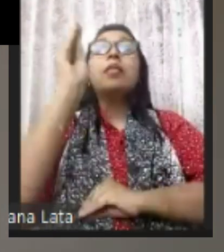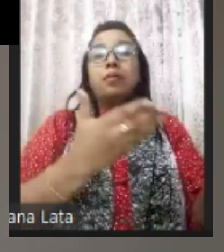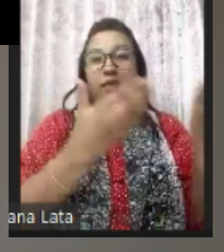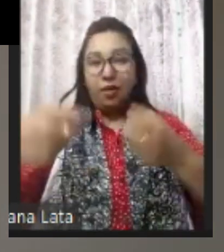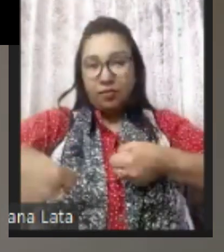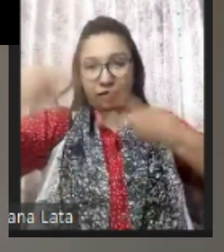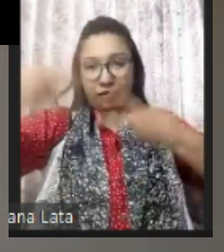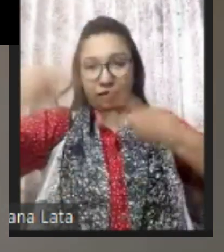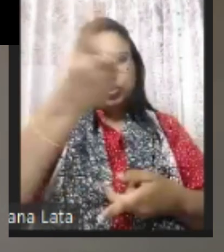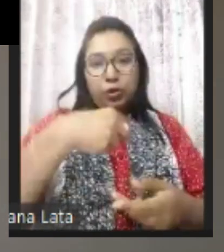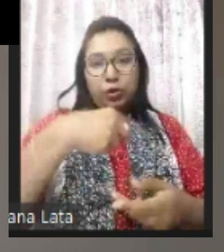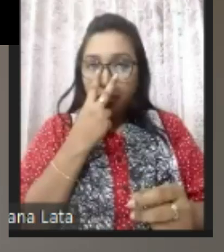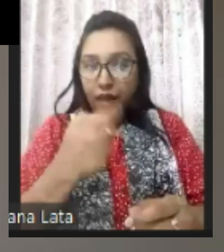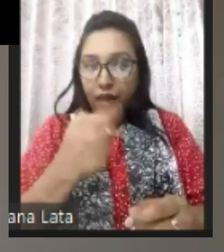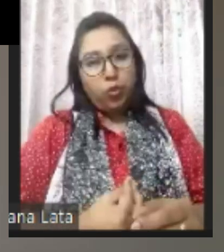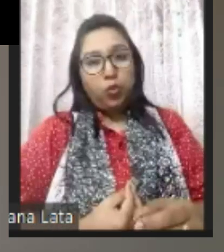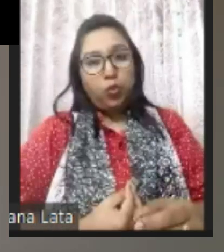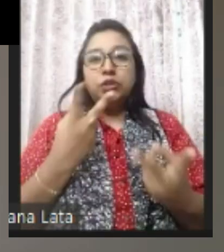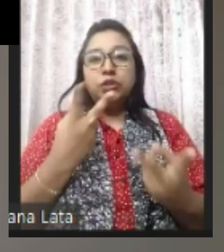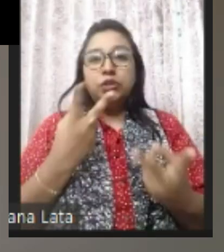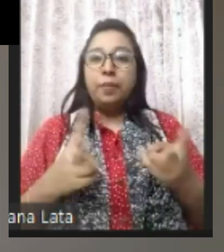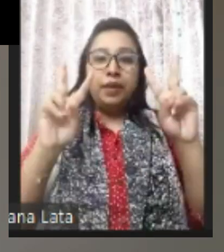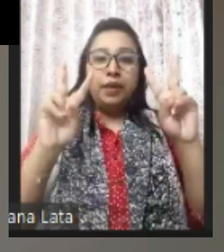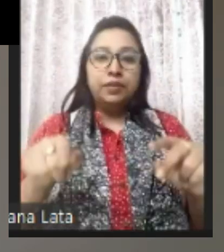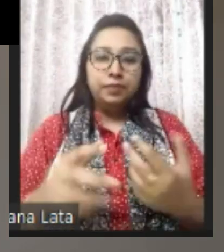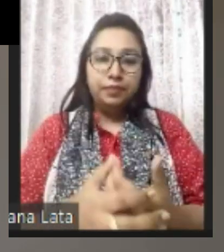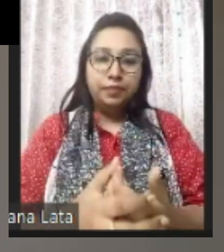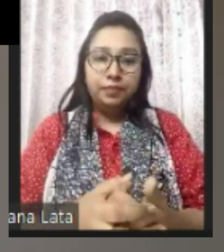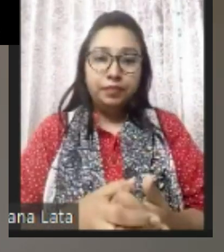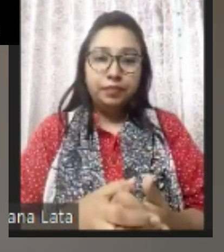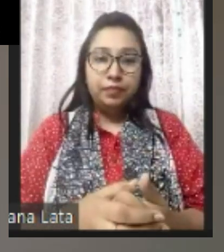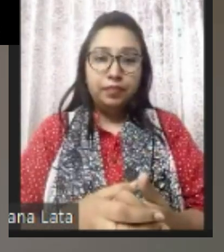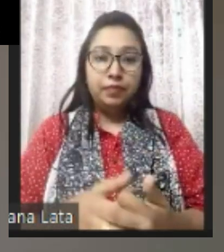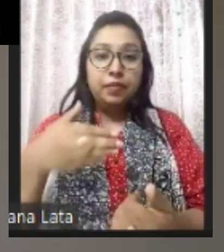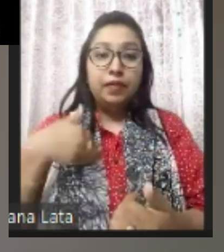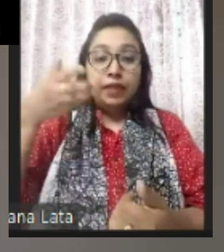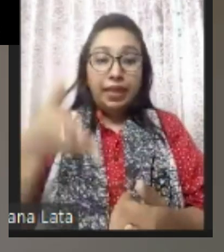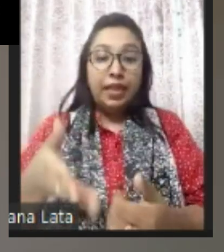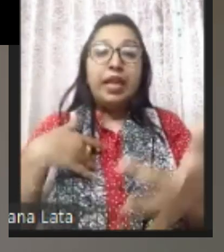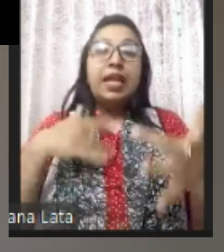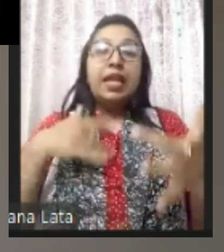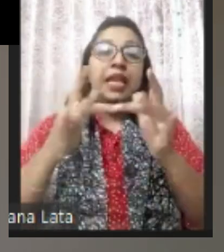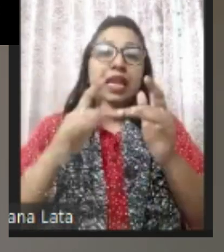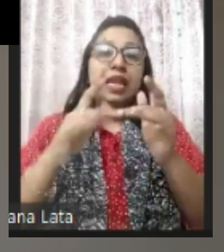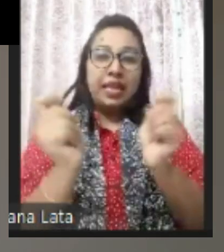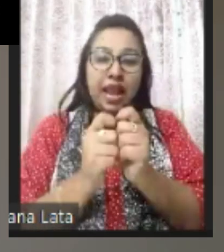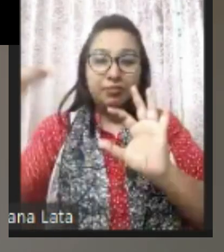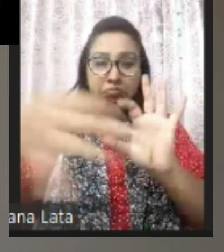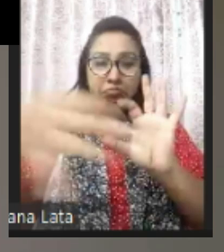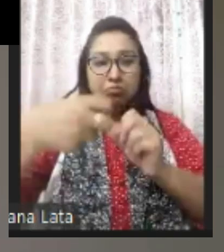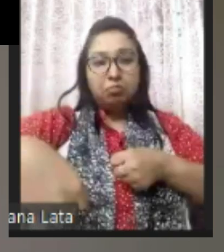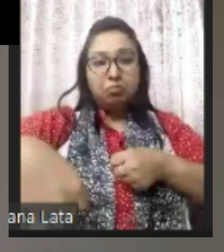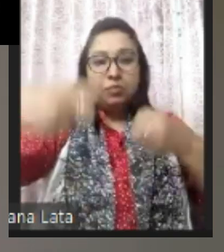are delighted as the Internet Society Accessibility Standing Group to